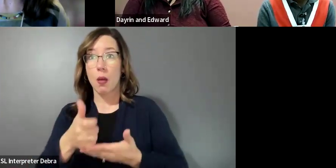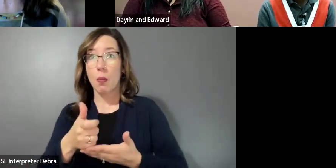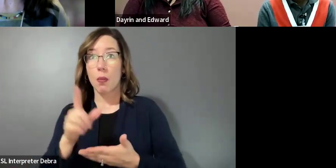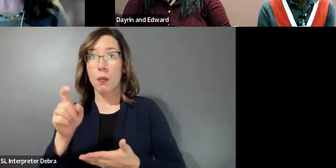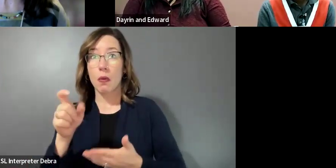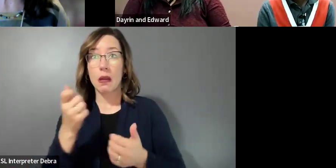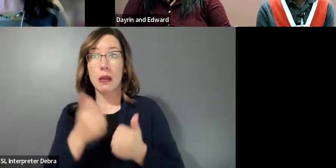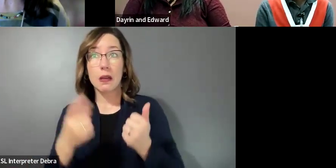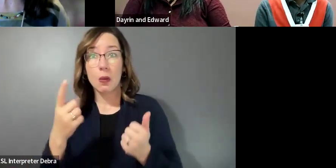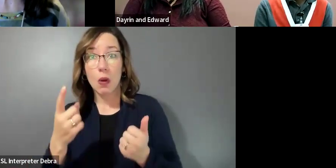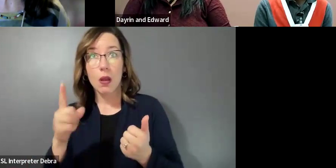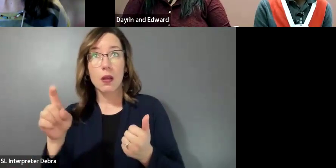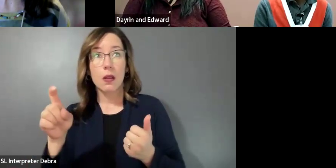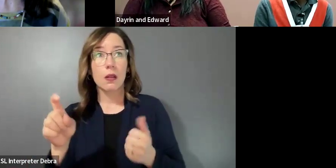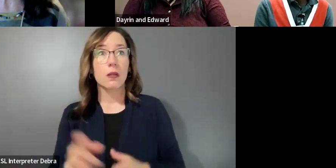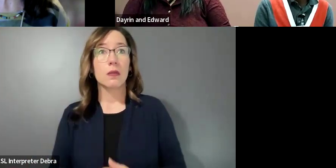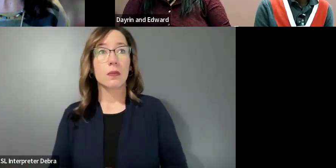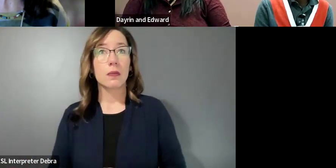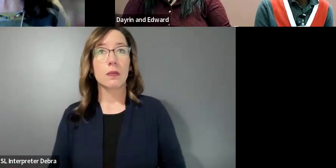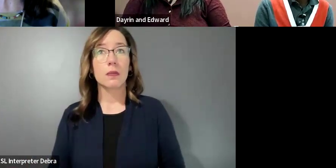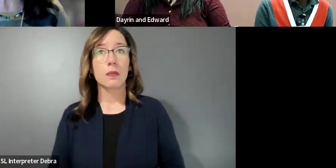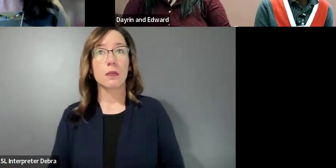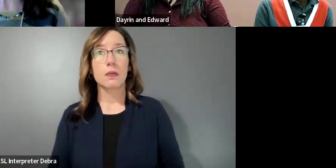If anyone,